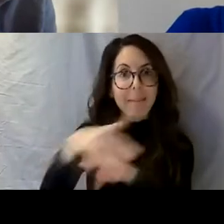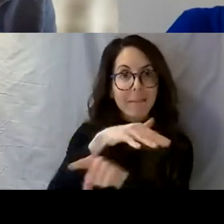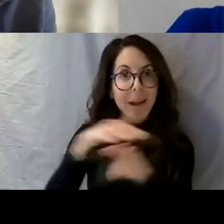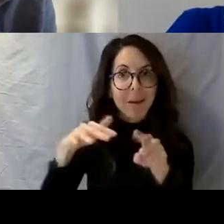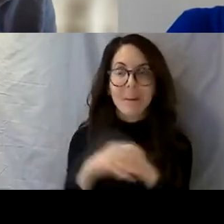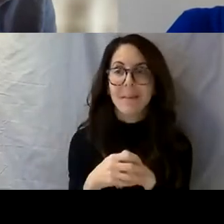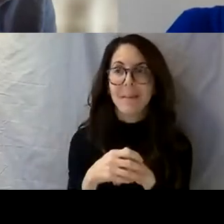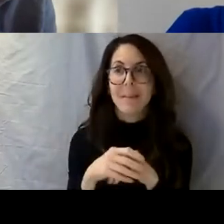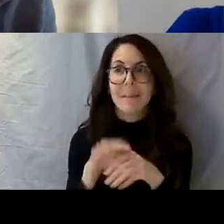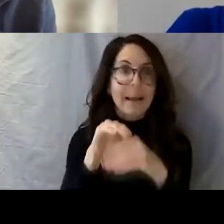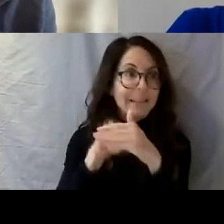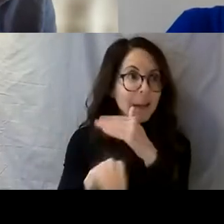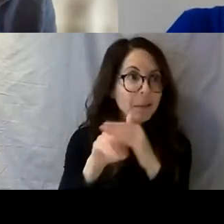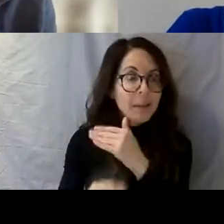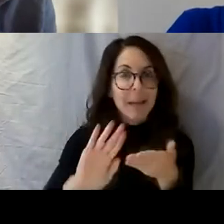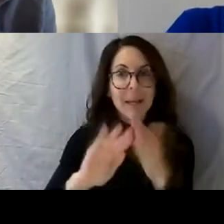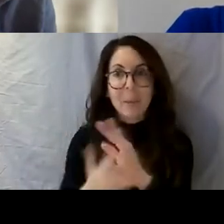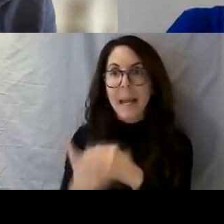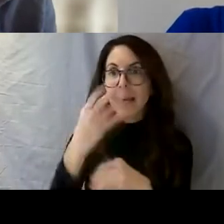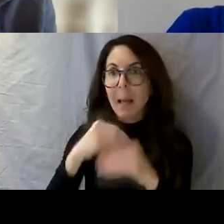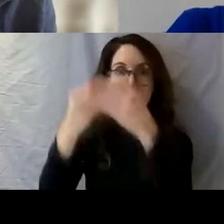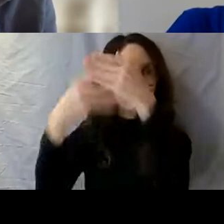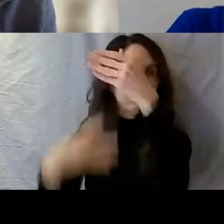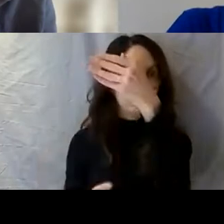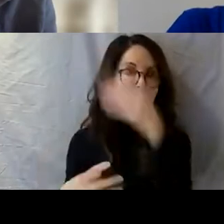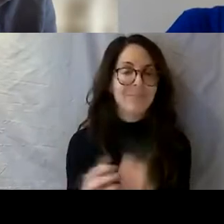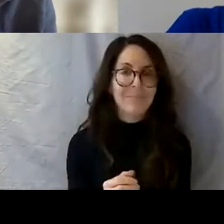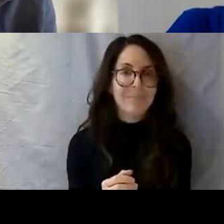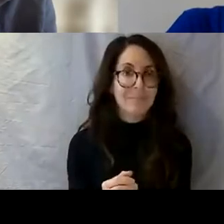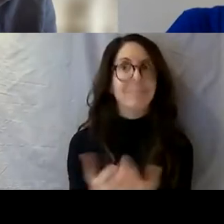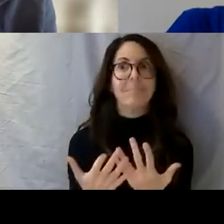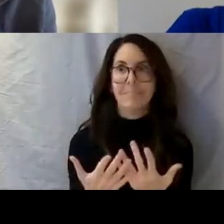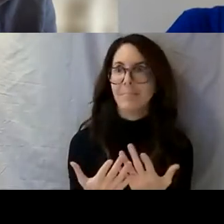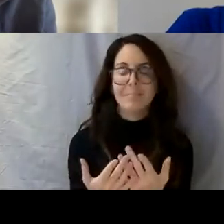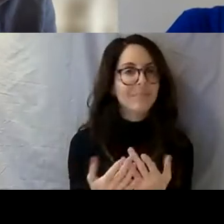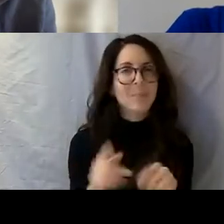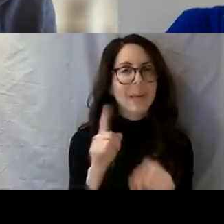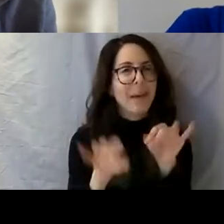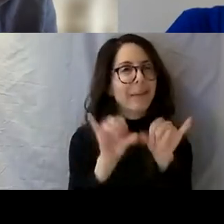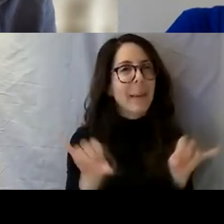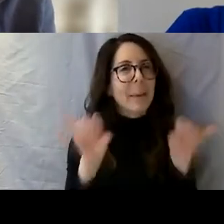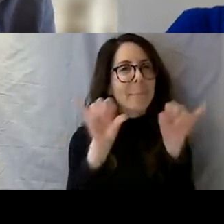accessibility, community engagement, you name it. I think we need to look further than the